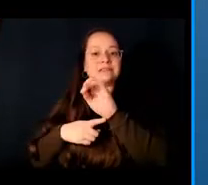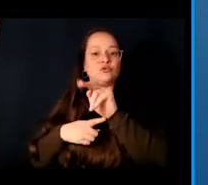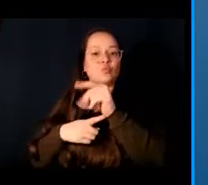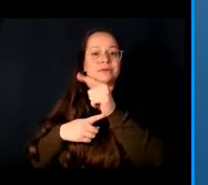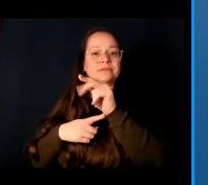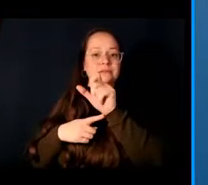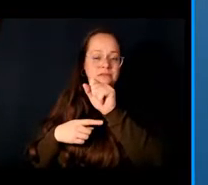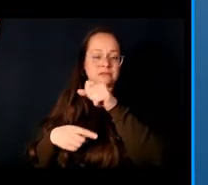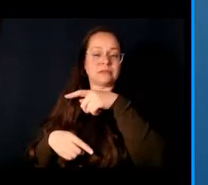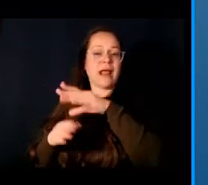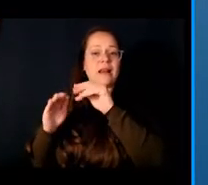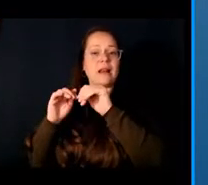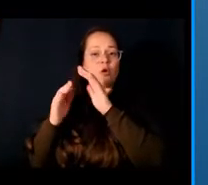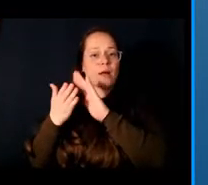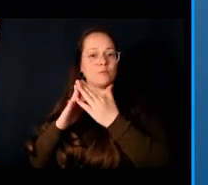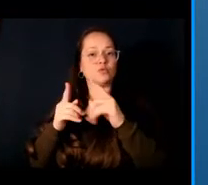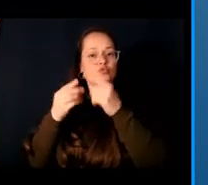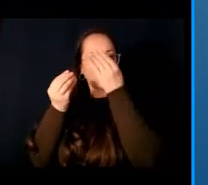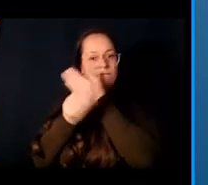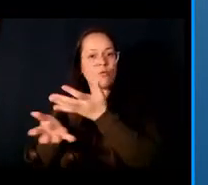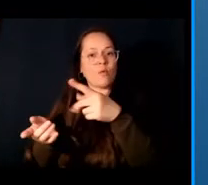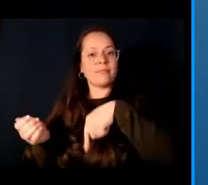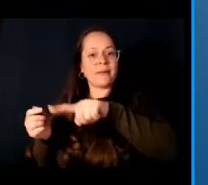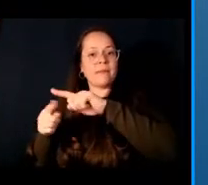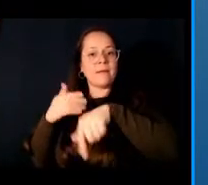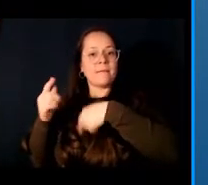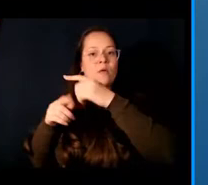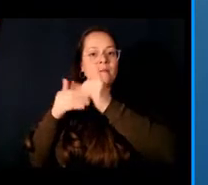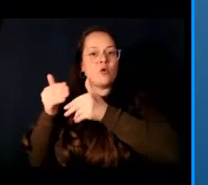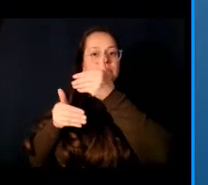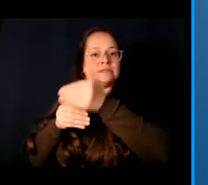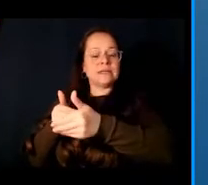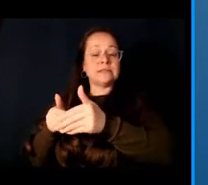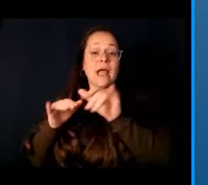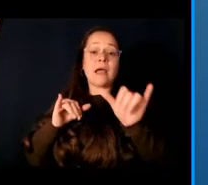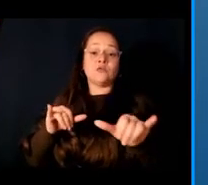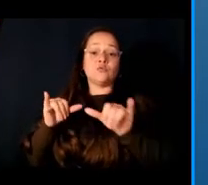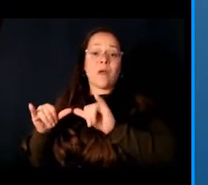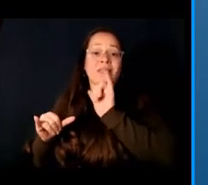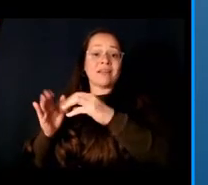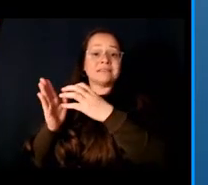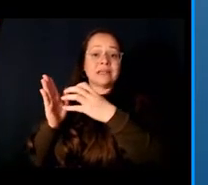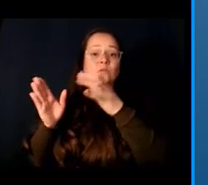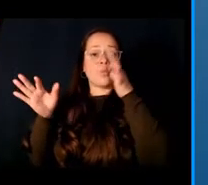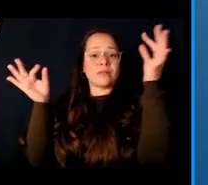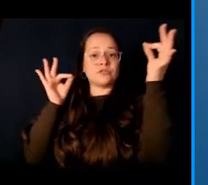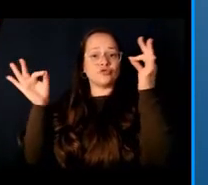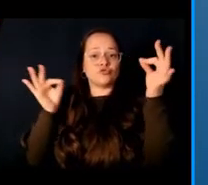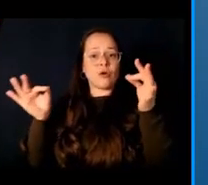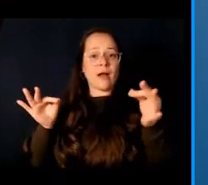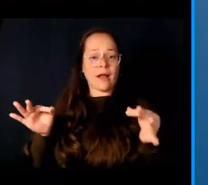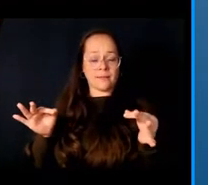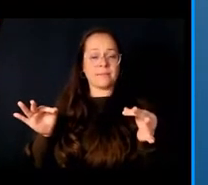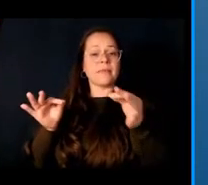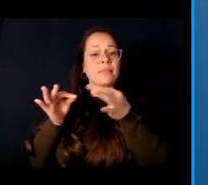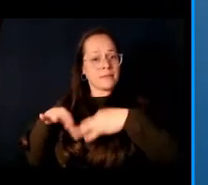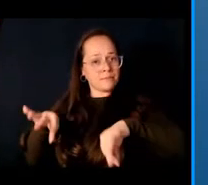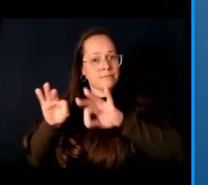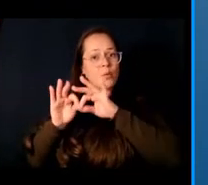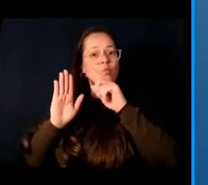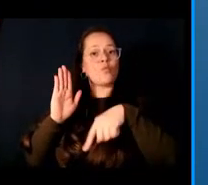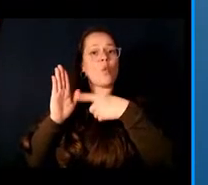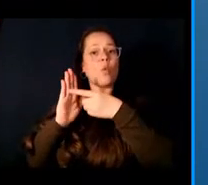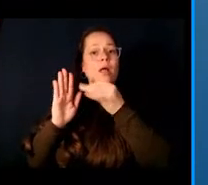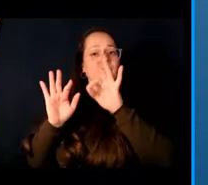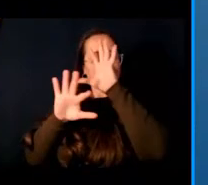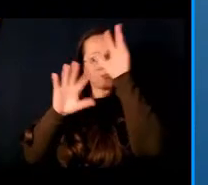in this piece to inform them about this process as well this section describes the important role of